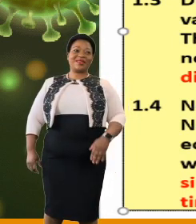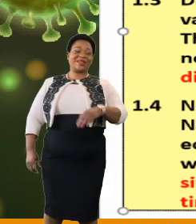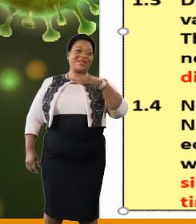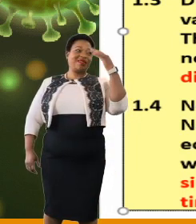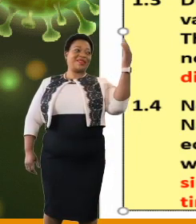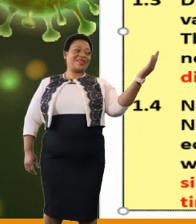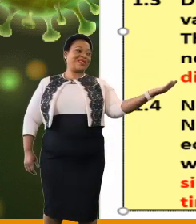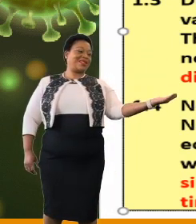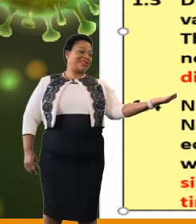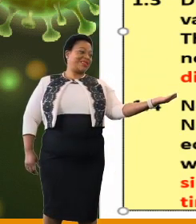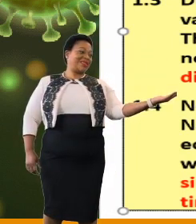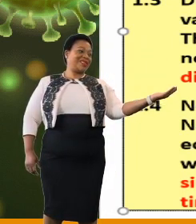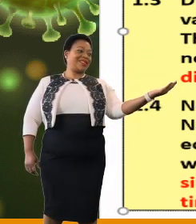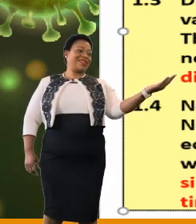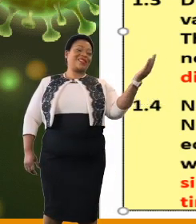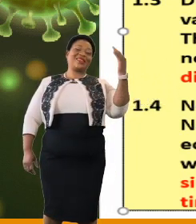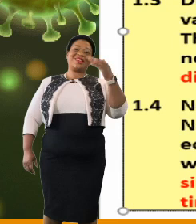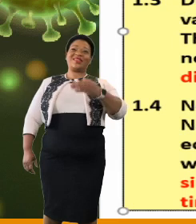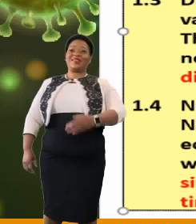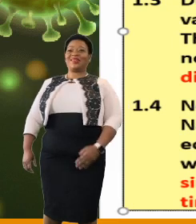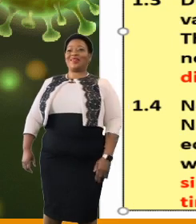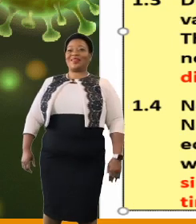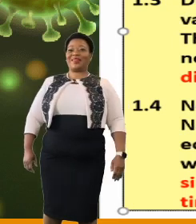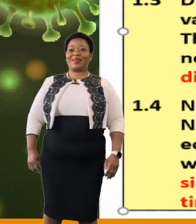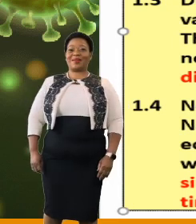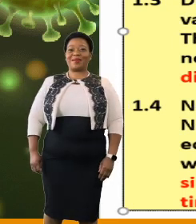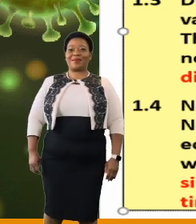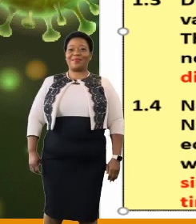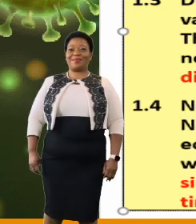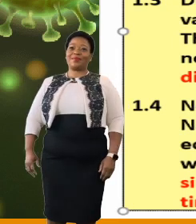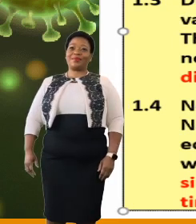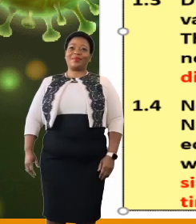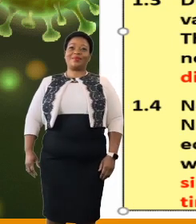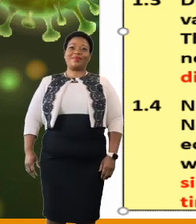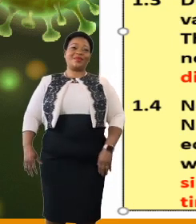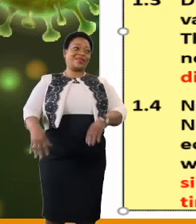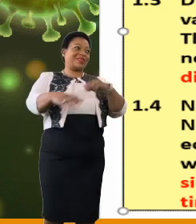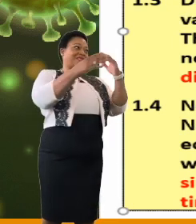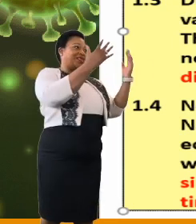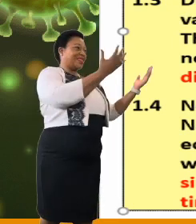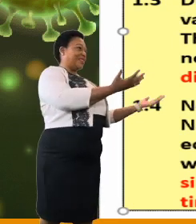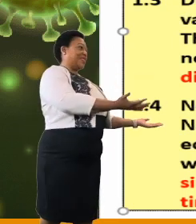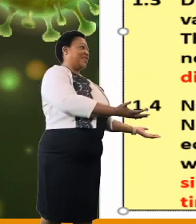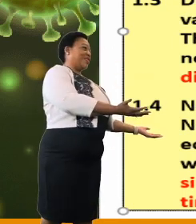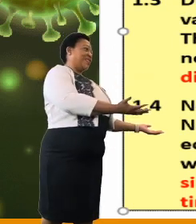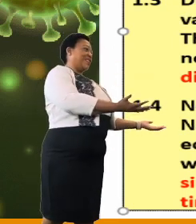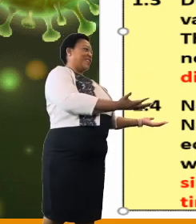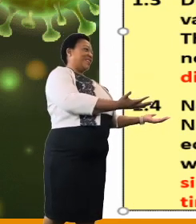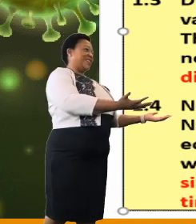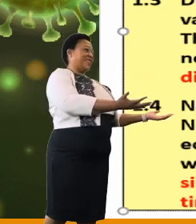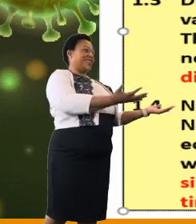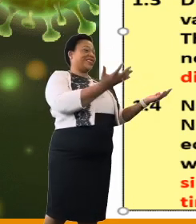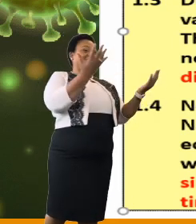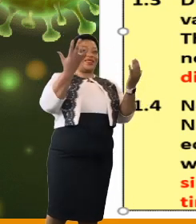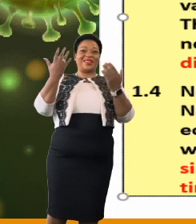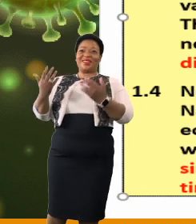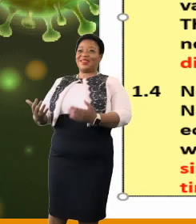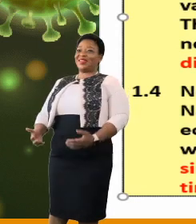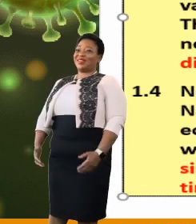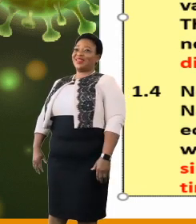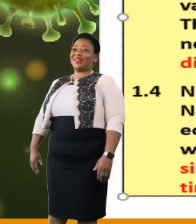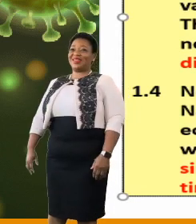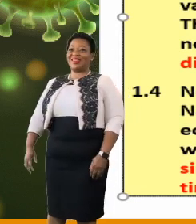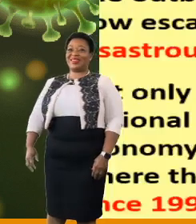moment. All right, I'm going to try and just get the presentation open up fully so we can run it in presentation